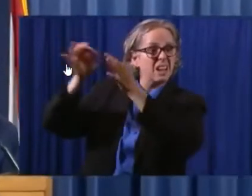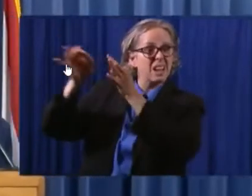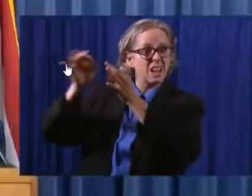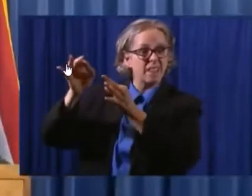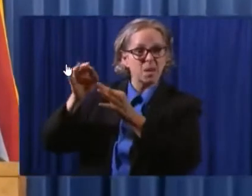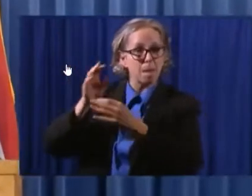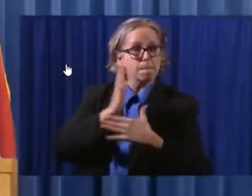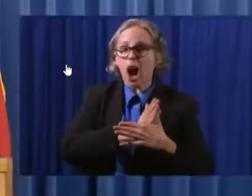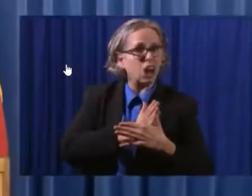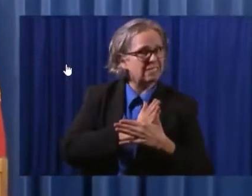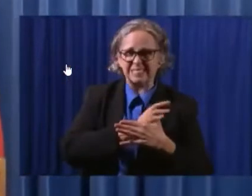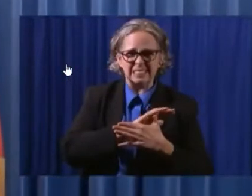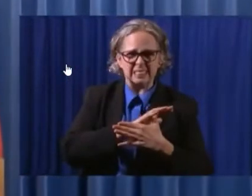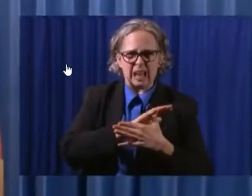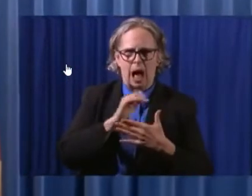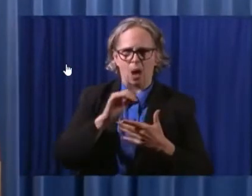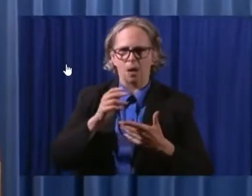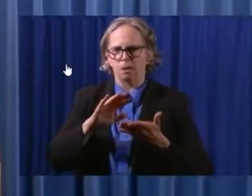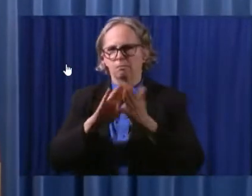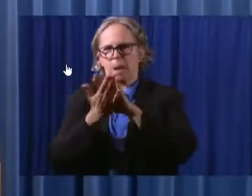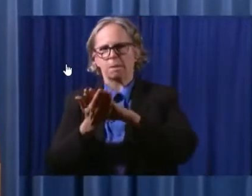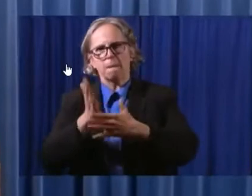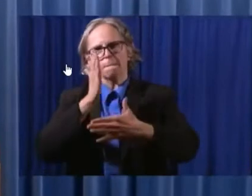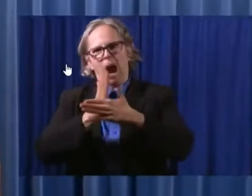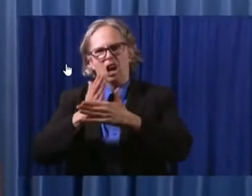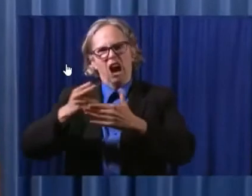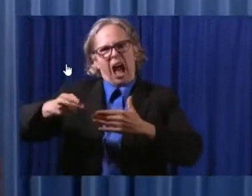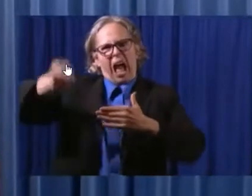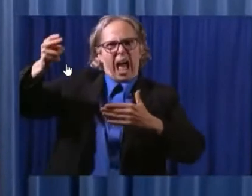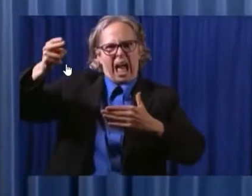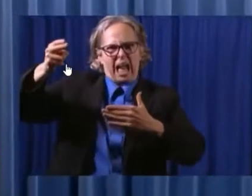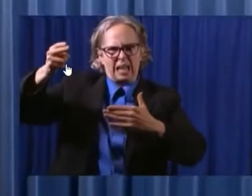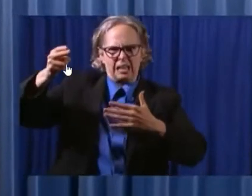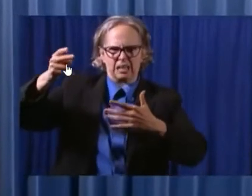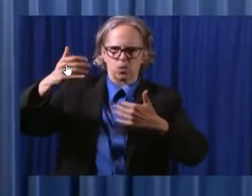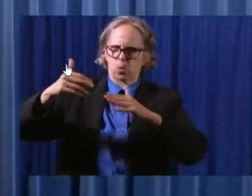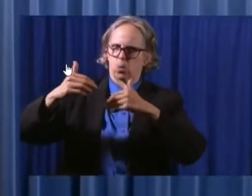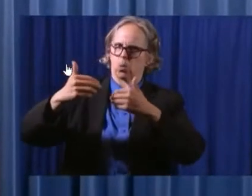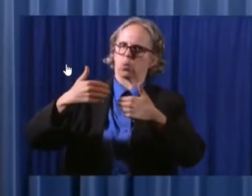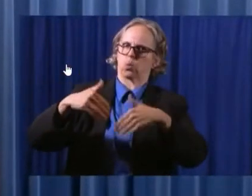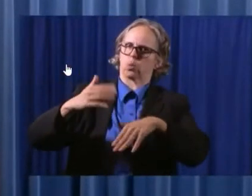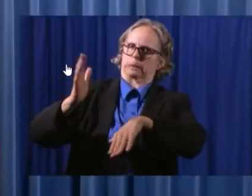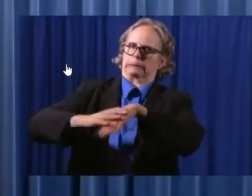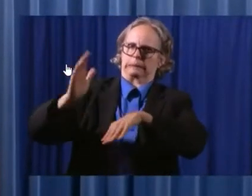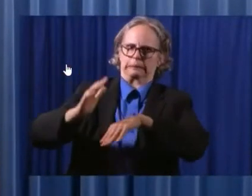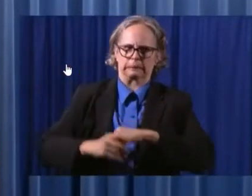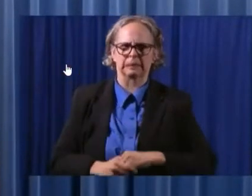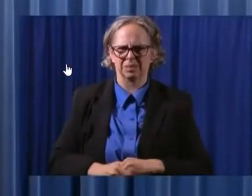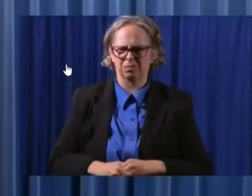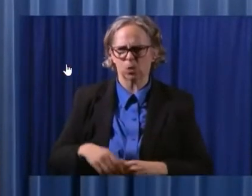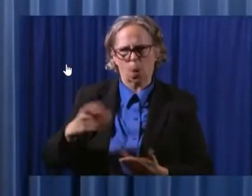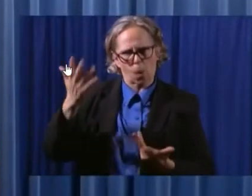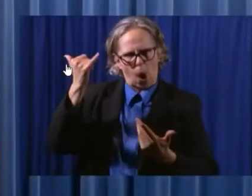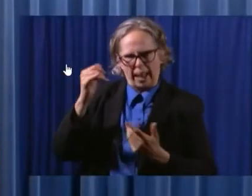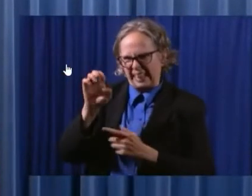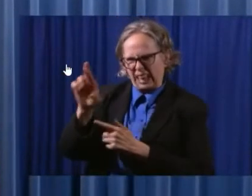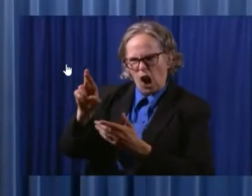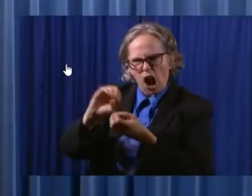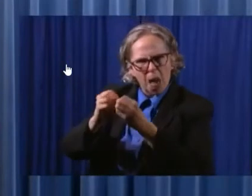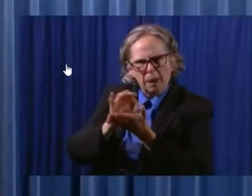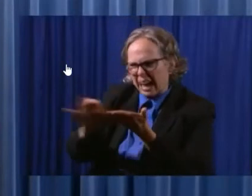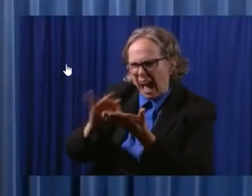average number of cases per day are up, more than doubling in recent weeks. ER visits are up, and outpatient visits are also up.